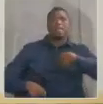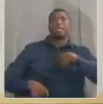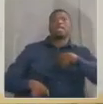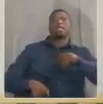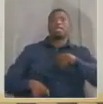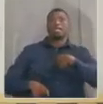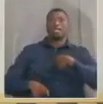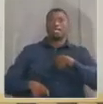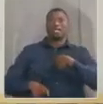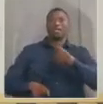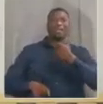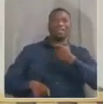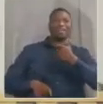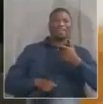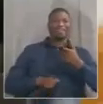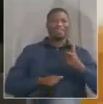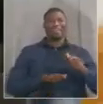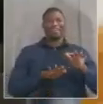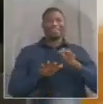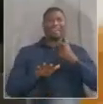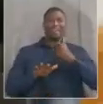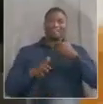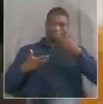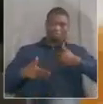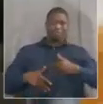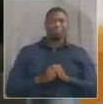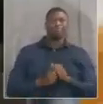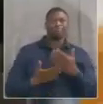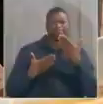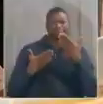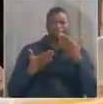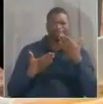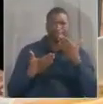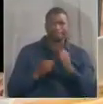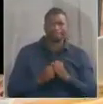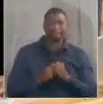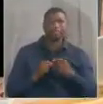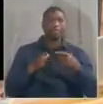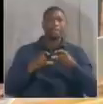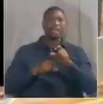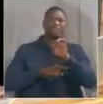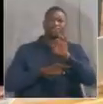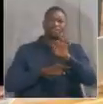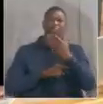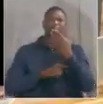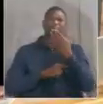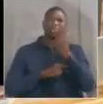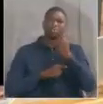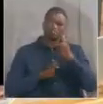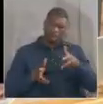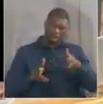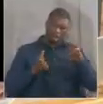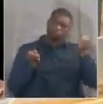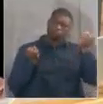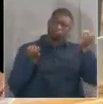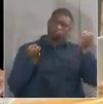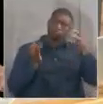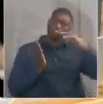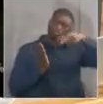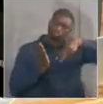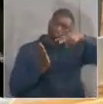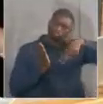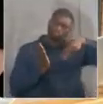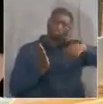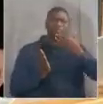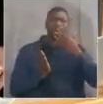prepared by you. Thank you. And in paragraph 3, perhaps you could just read paragraph 3 of the